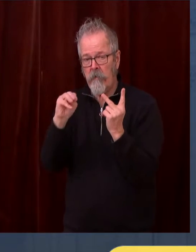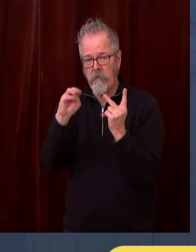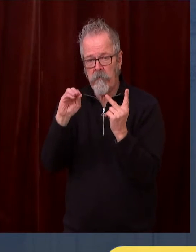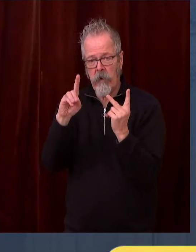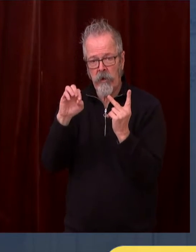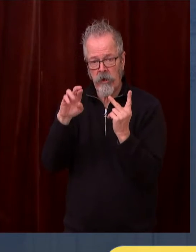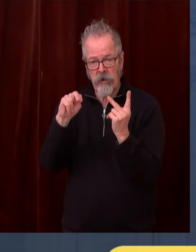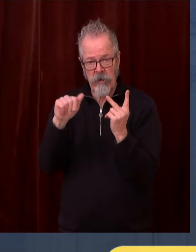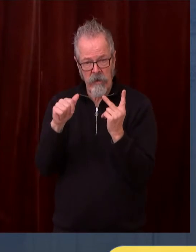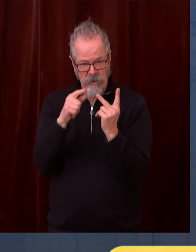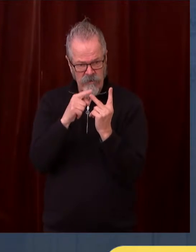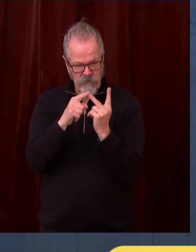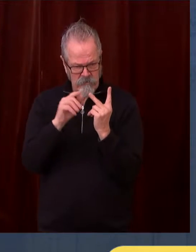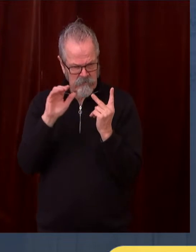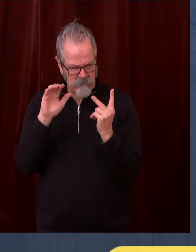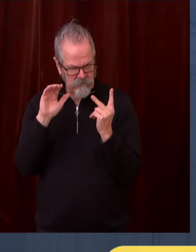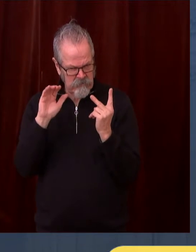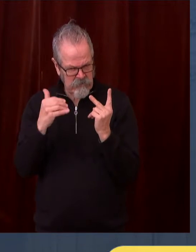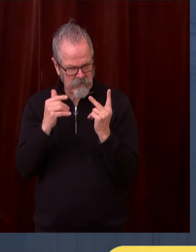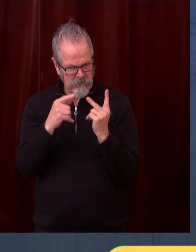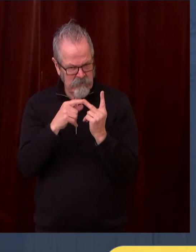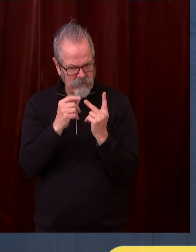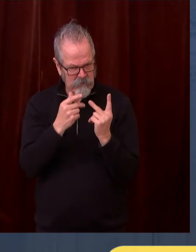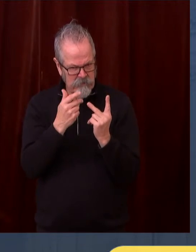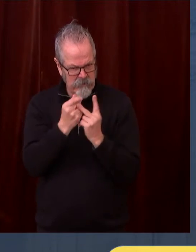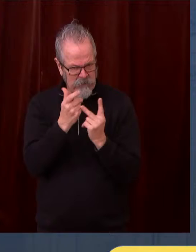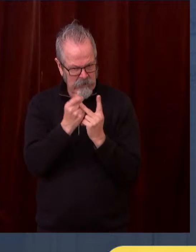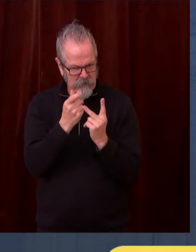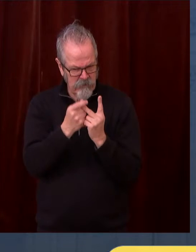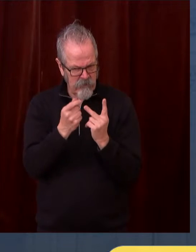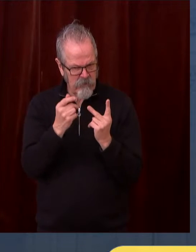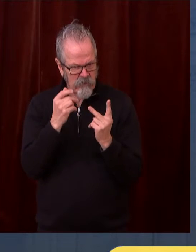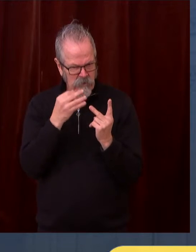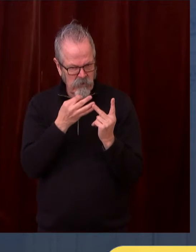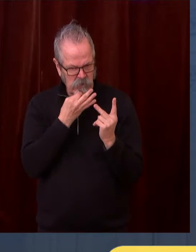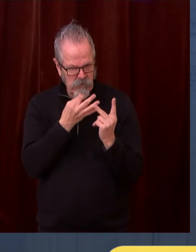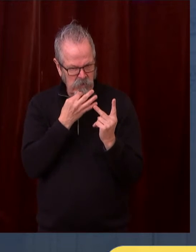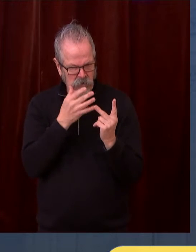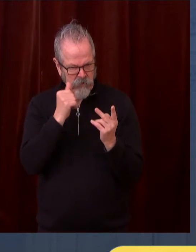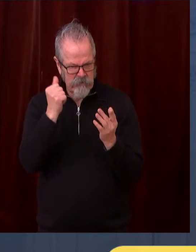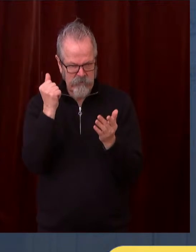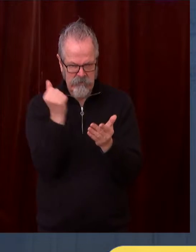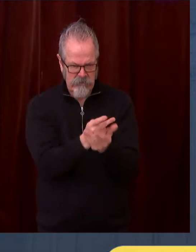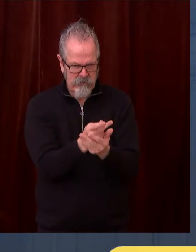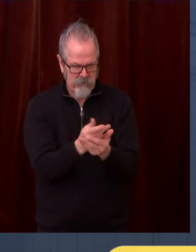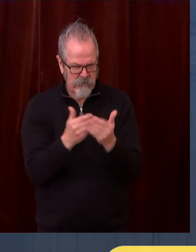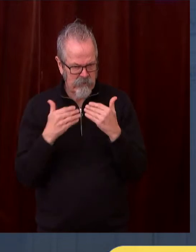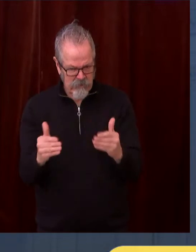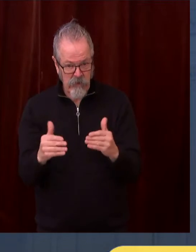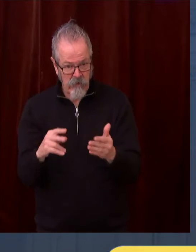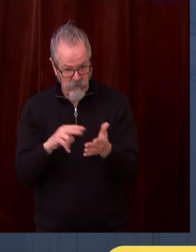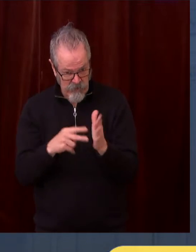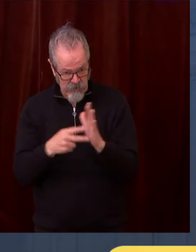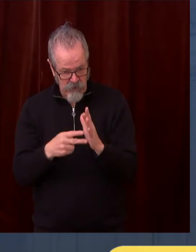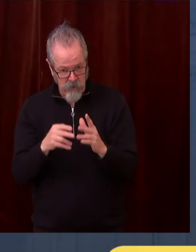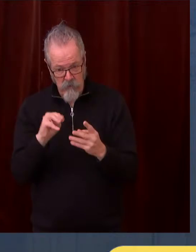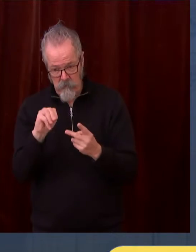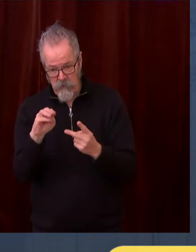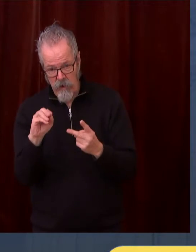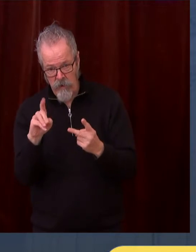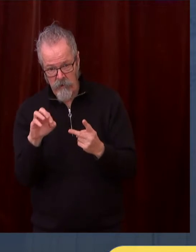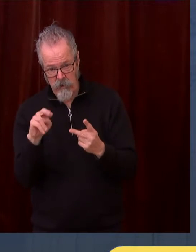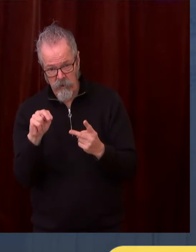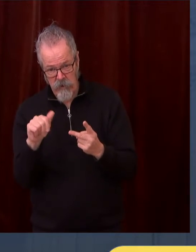this state? And will you do the same thing with that you've done with the Pfizer vaccine? Yes, you can anticipate